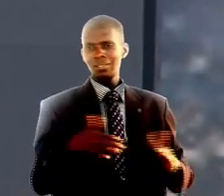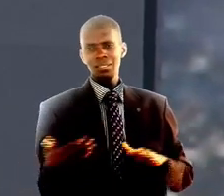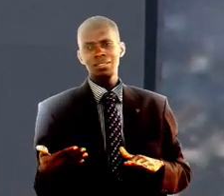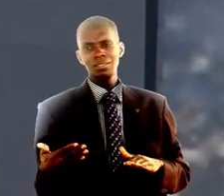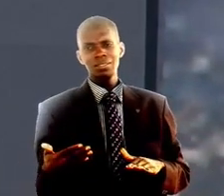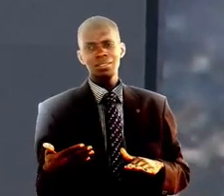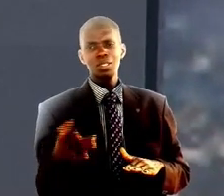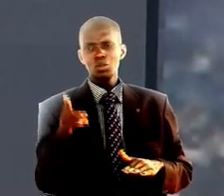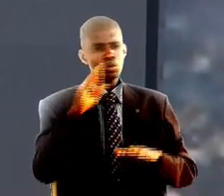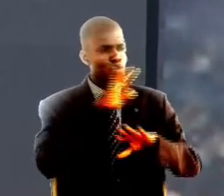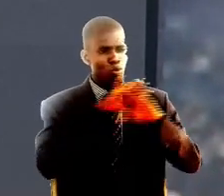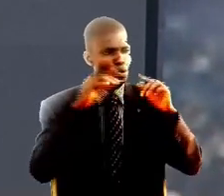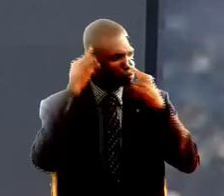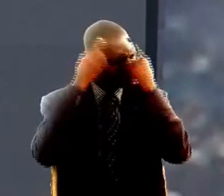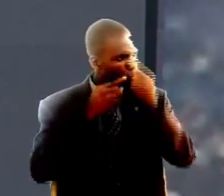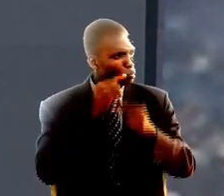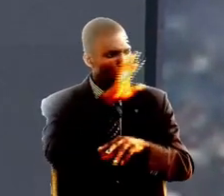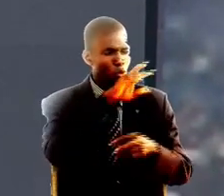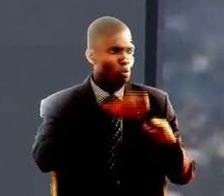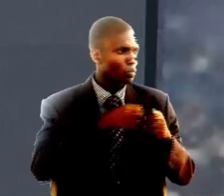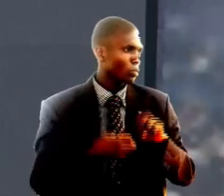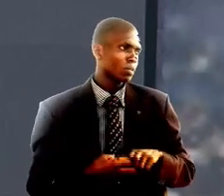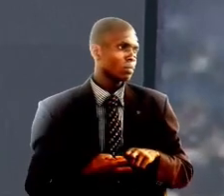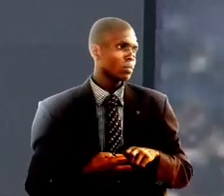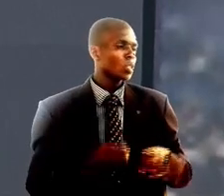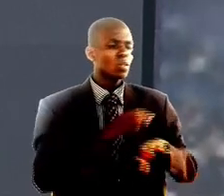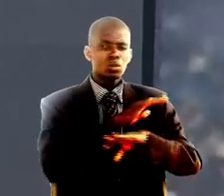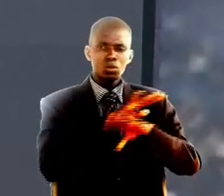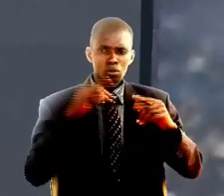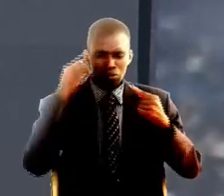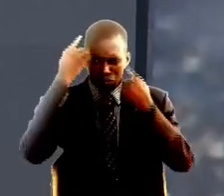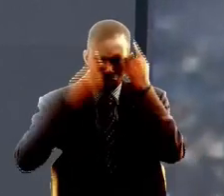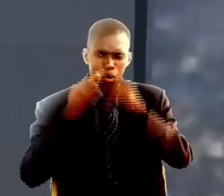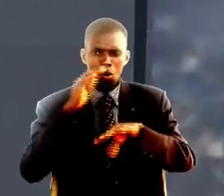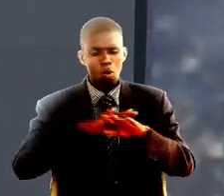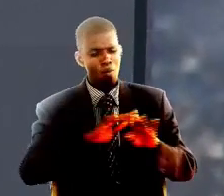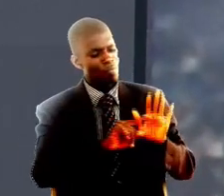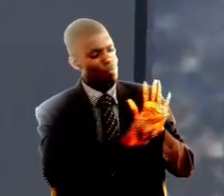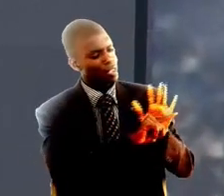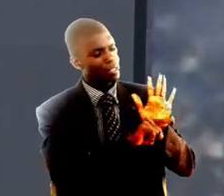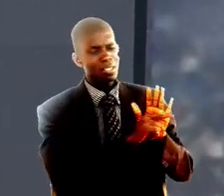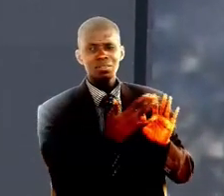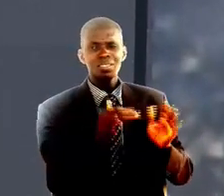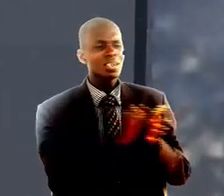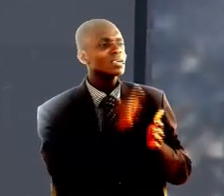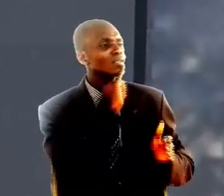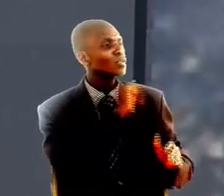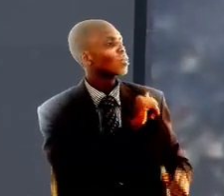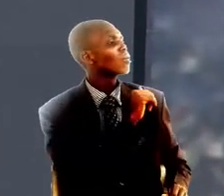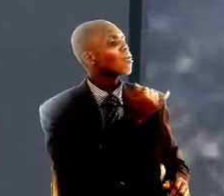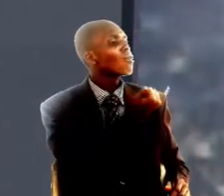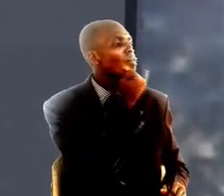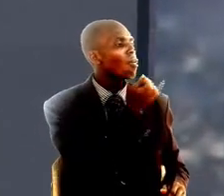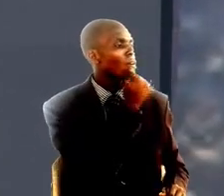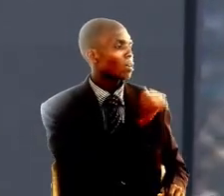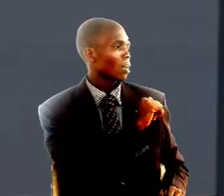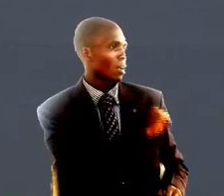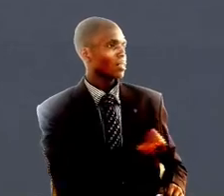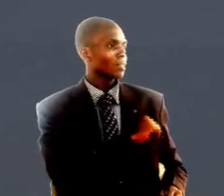problem? We consider the things that are negative. That's the wrong attitude. What's